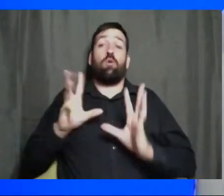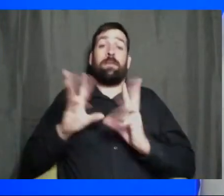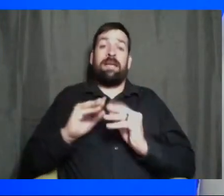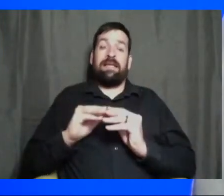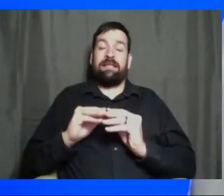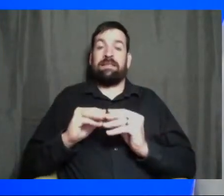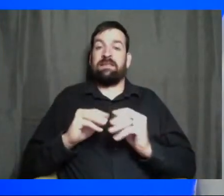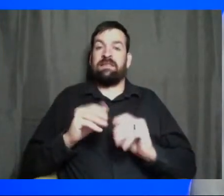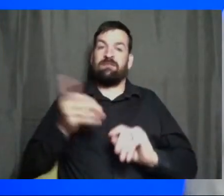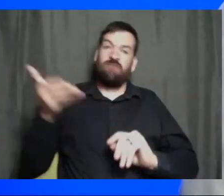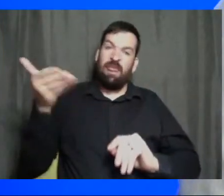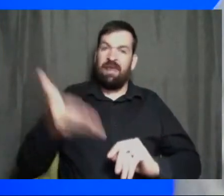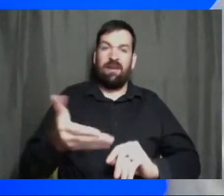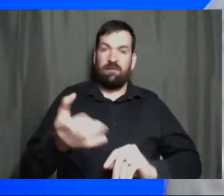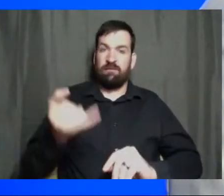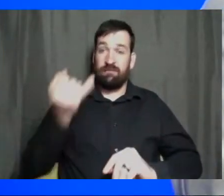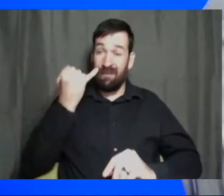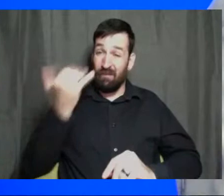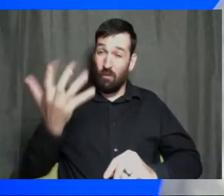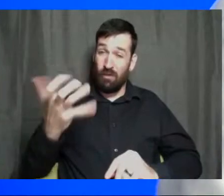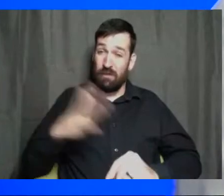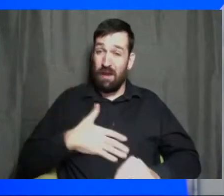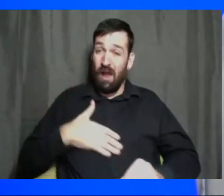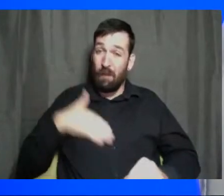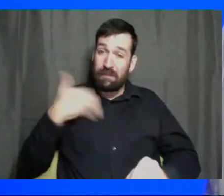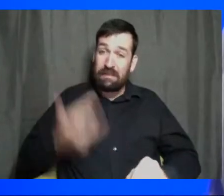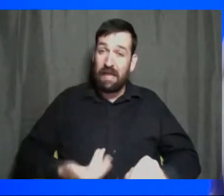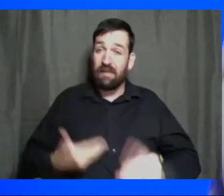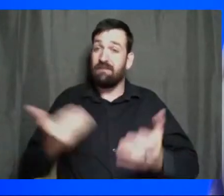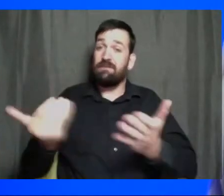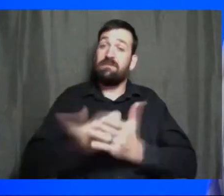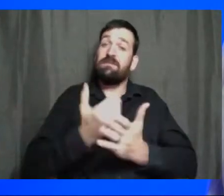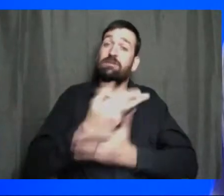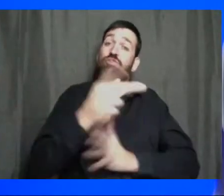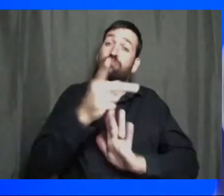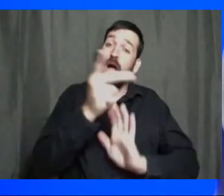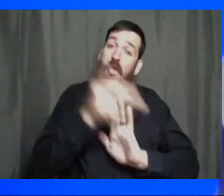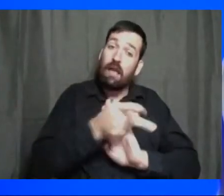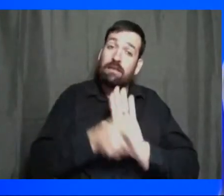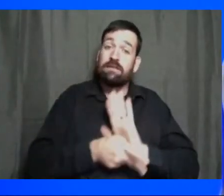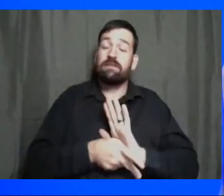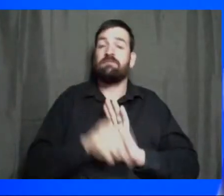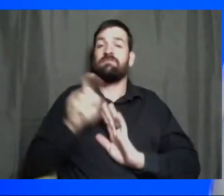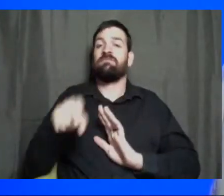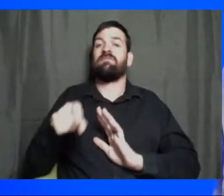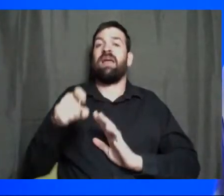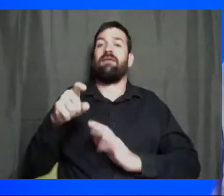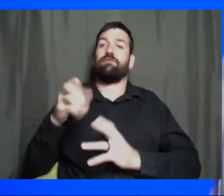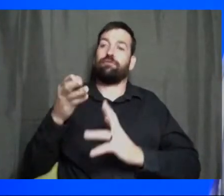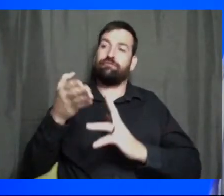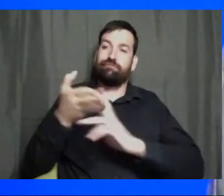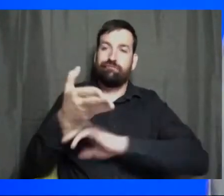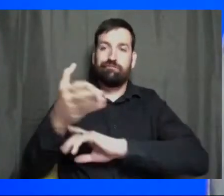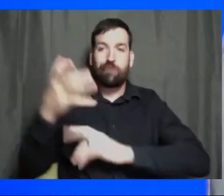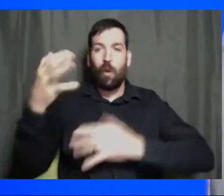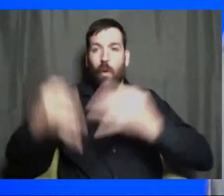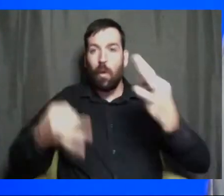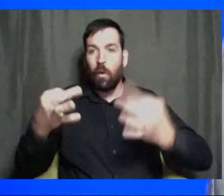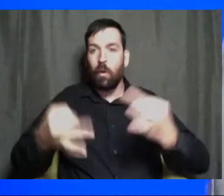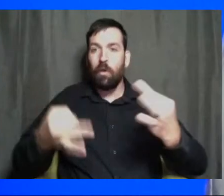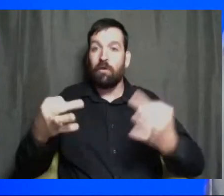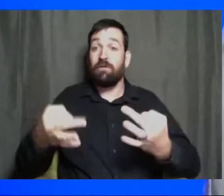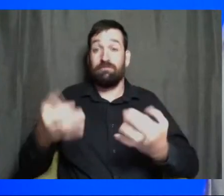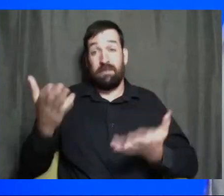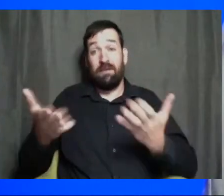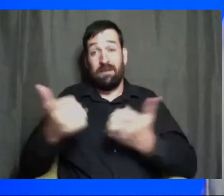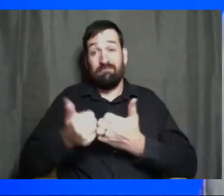I'm gonna be upset about this new policy of 100, I'm gonna have to go through the courts and probably end up in the Supreme